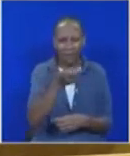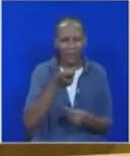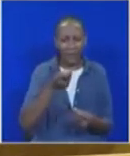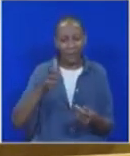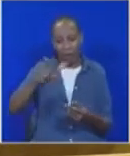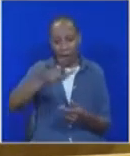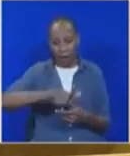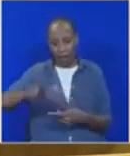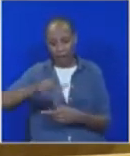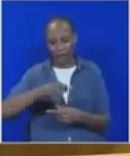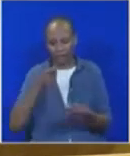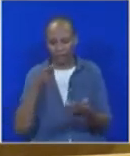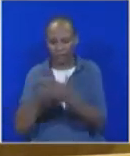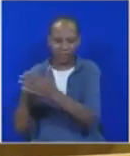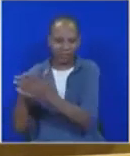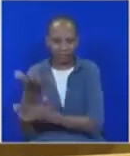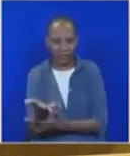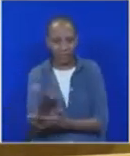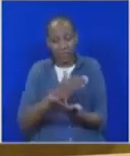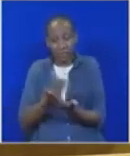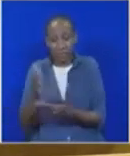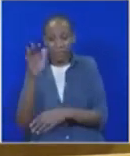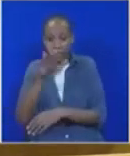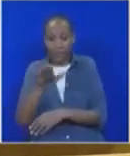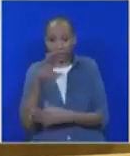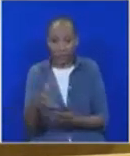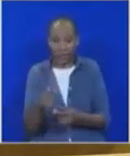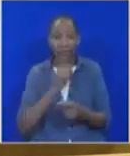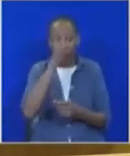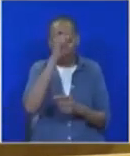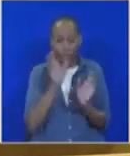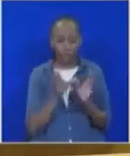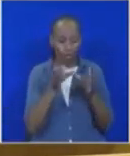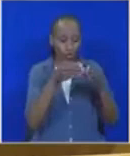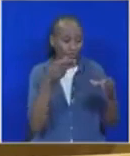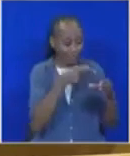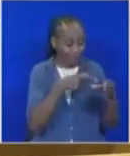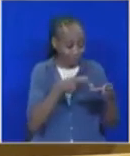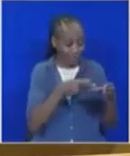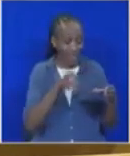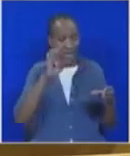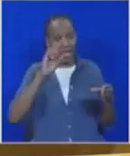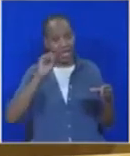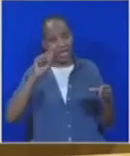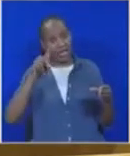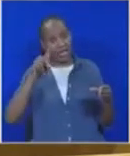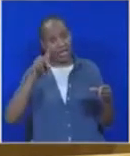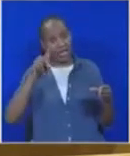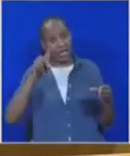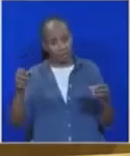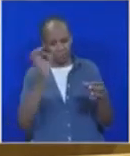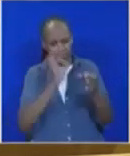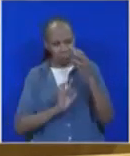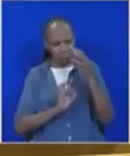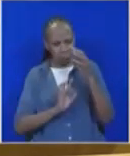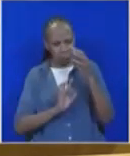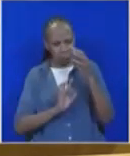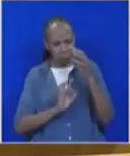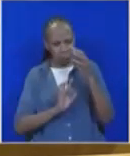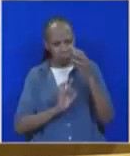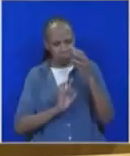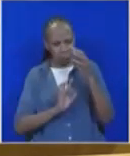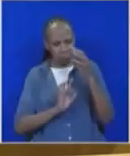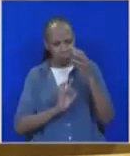restitution in some cases. In the Portfolio Committee, Eskom told us of cases in which finishing